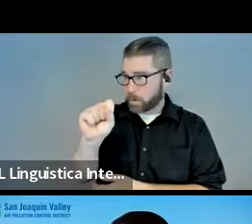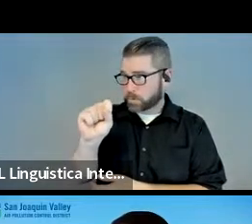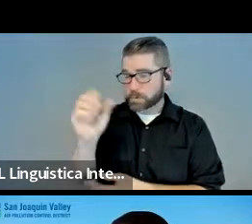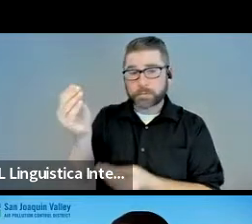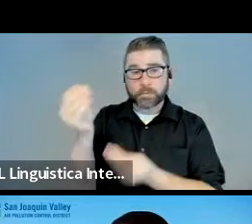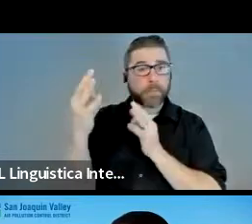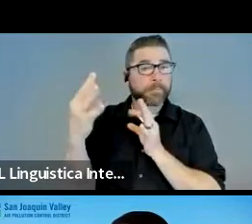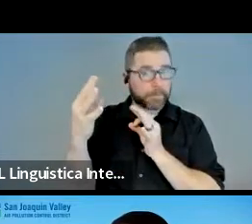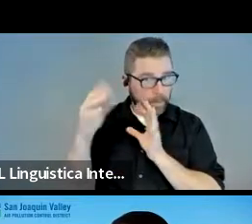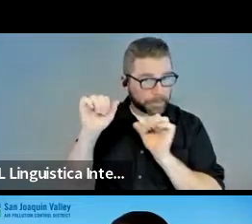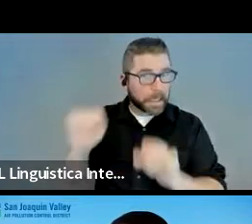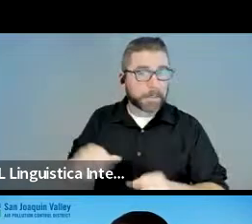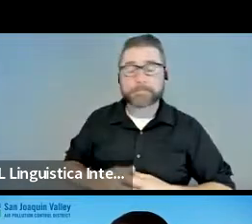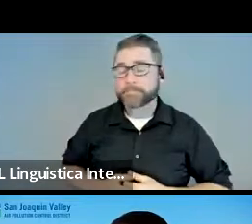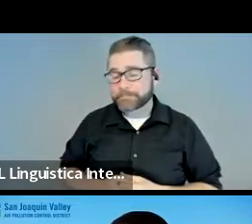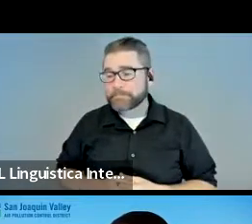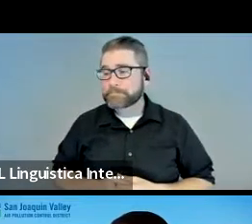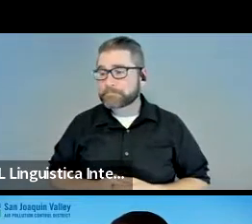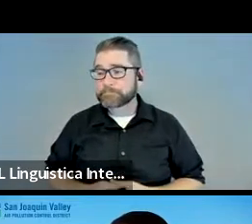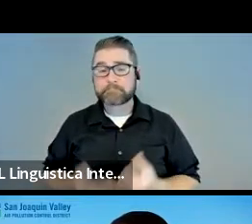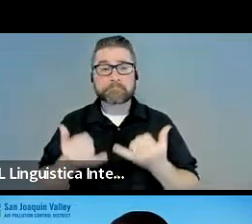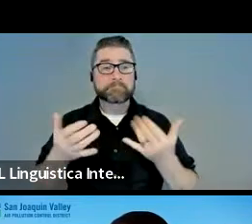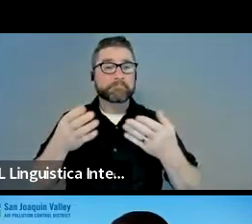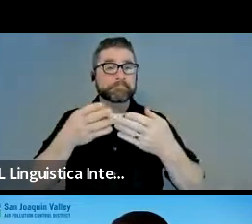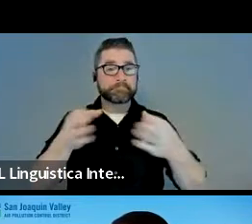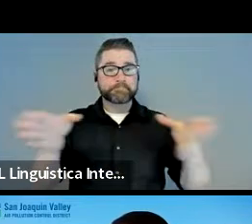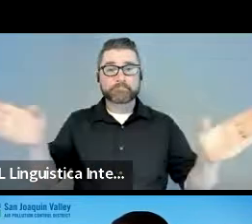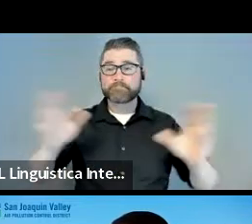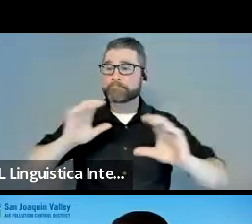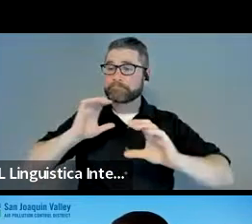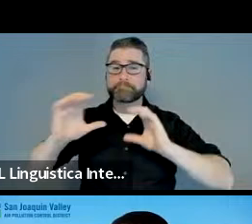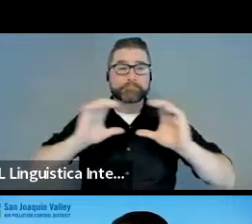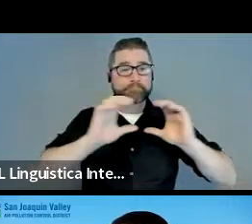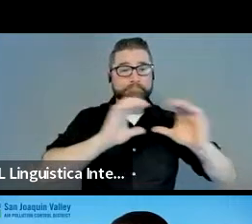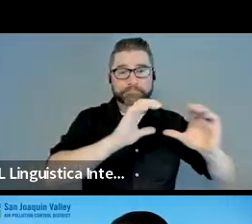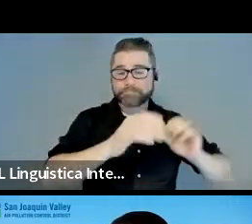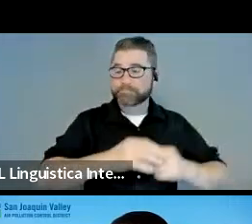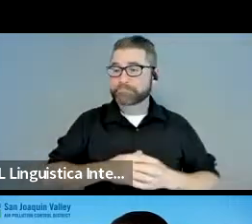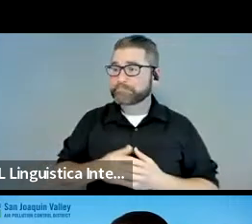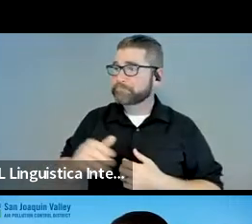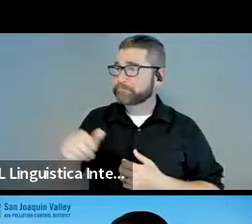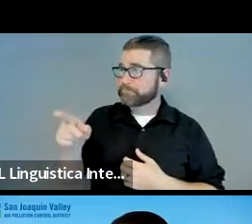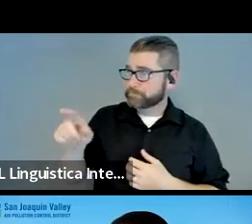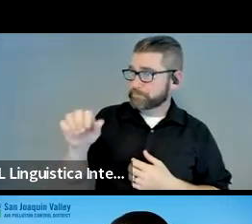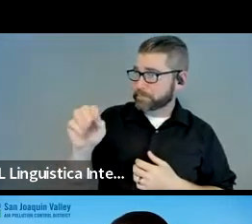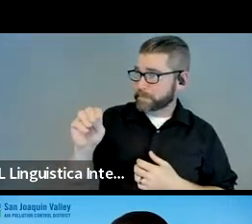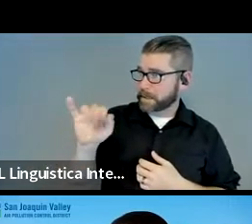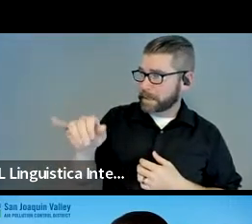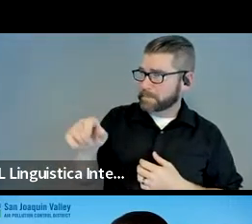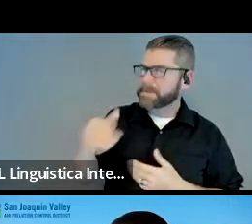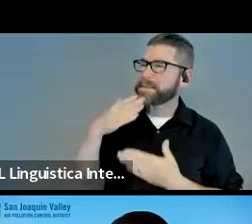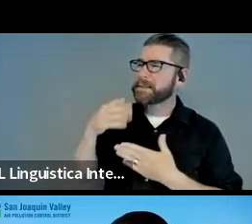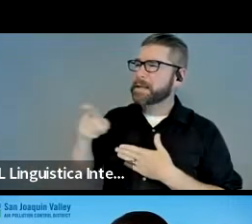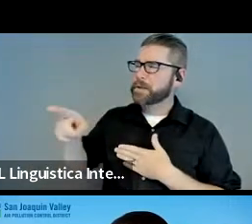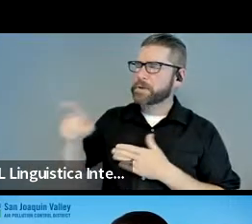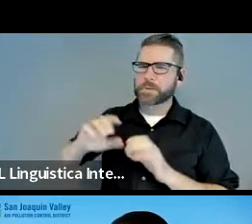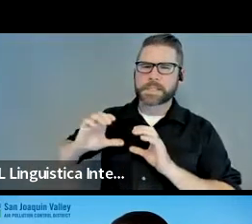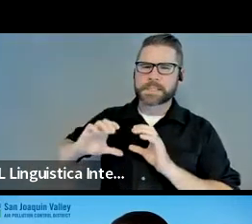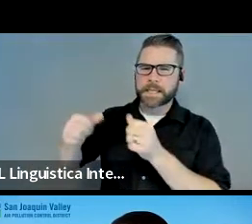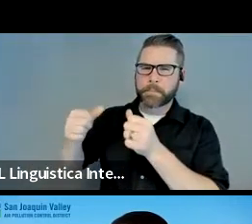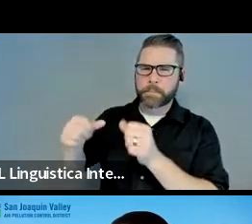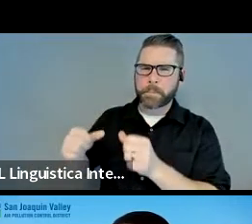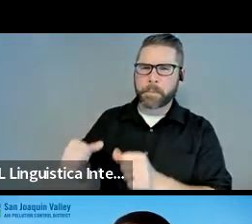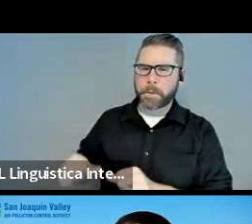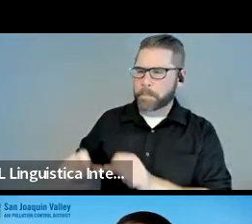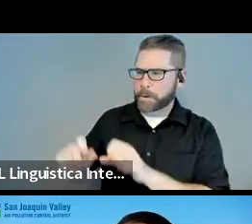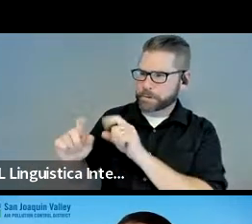this time I'd like to open up the conversation, and thank you, Amy, for posting the questions in the chat on what worked